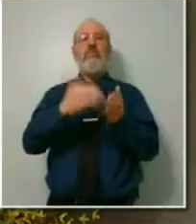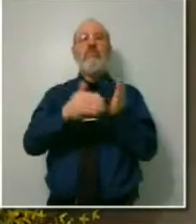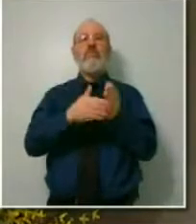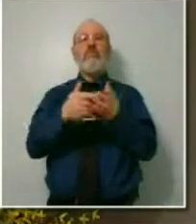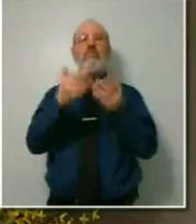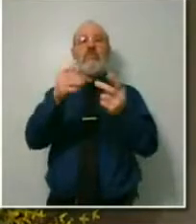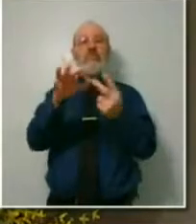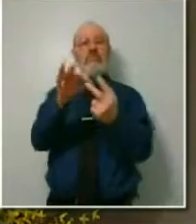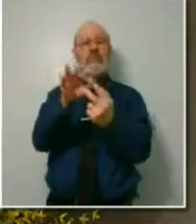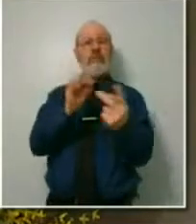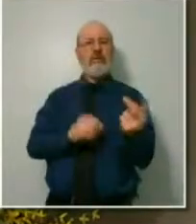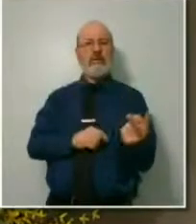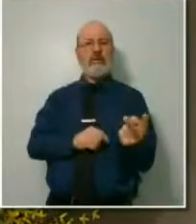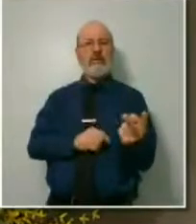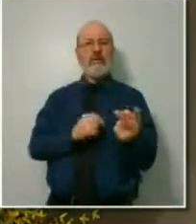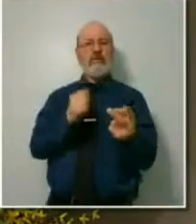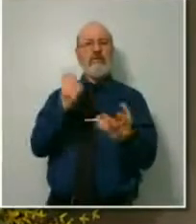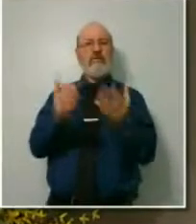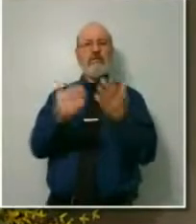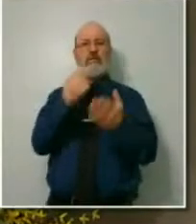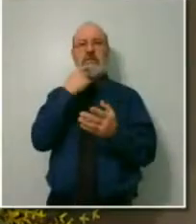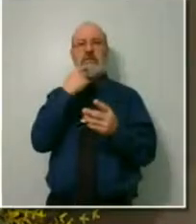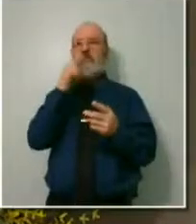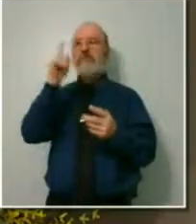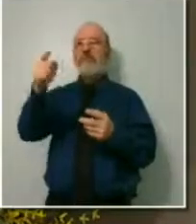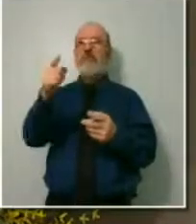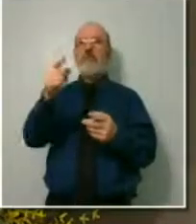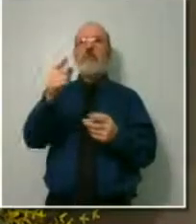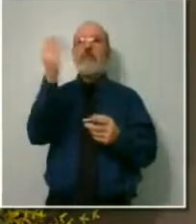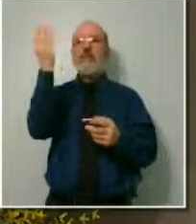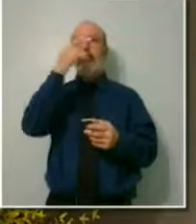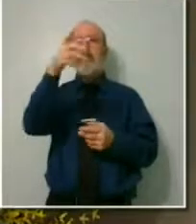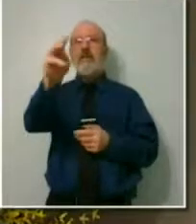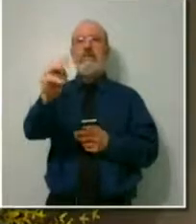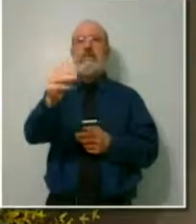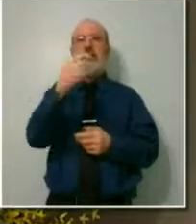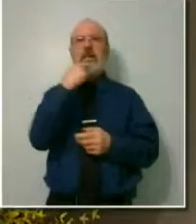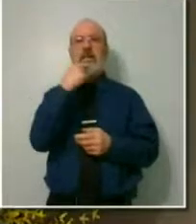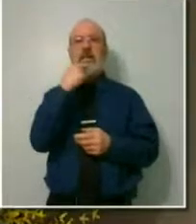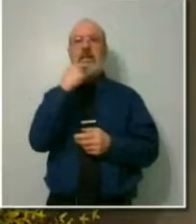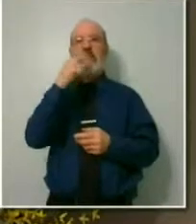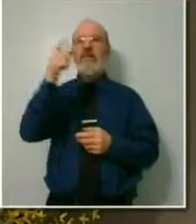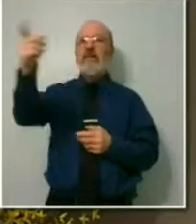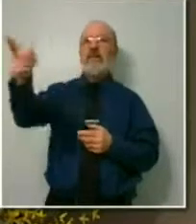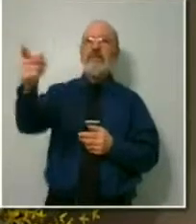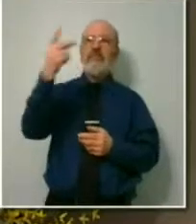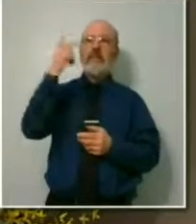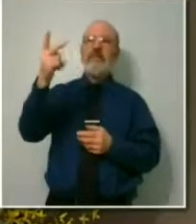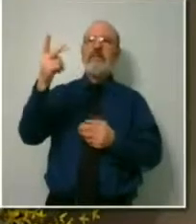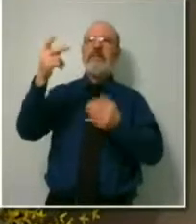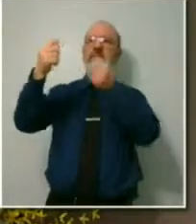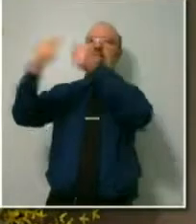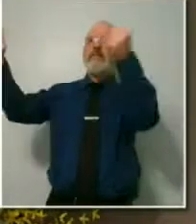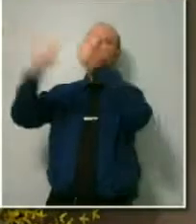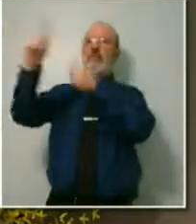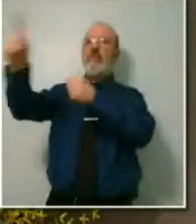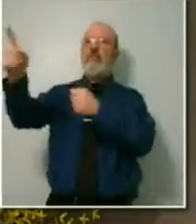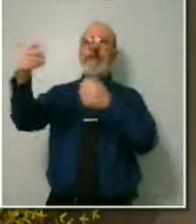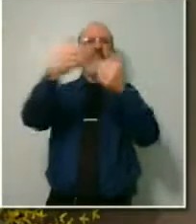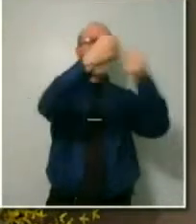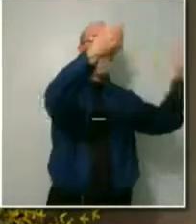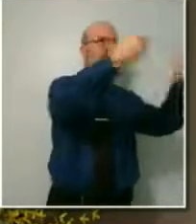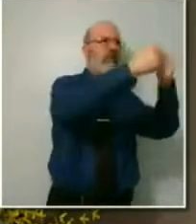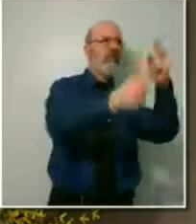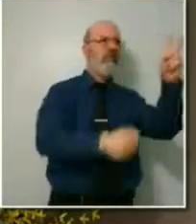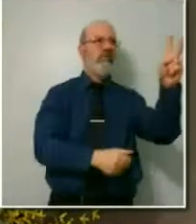simply point to the stage in front of him and say, on the stage, you see there's curtain number one and curtain number two and curtain number